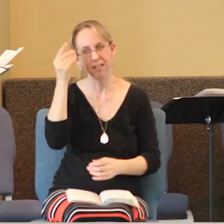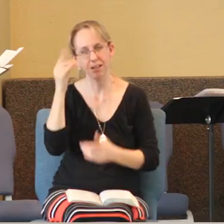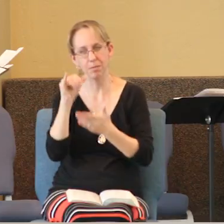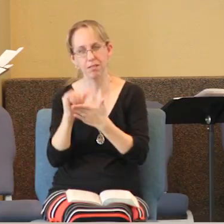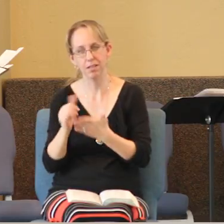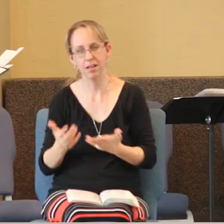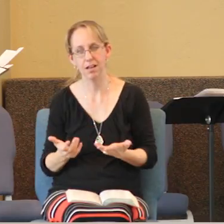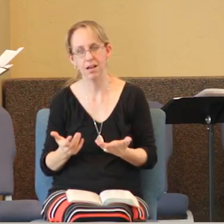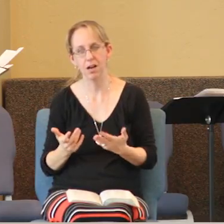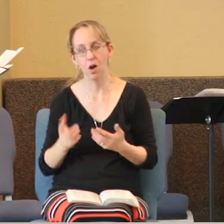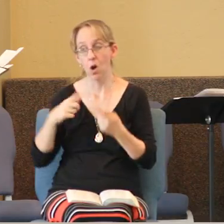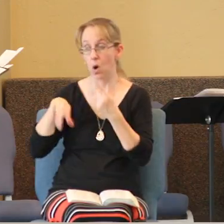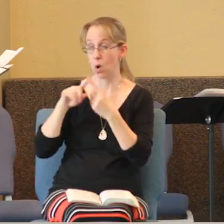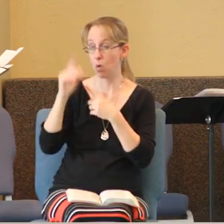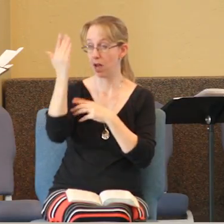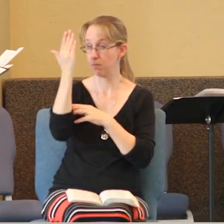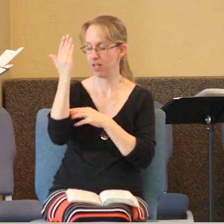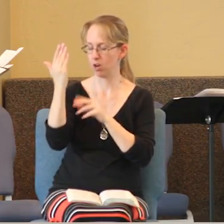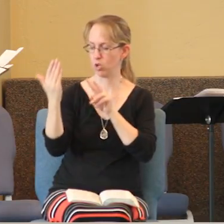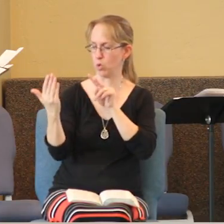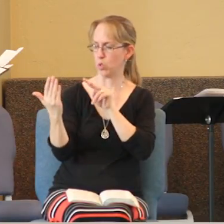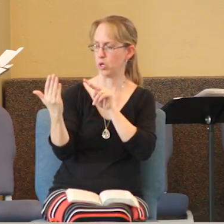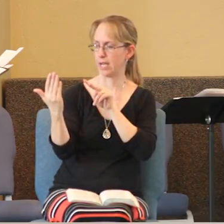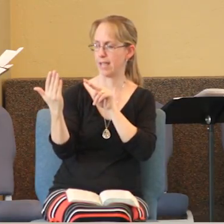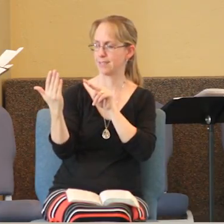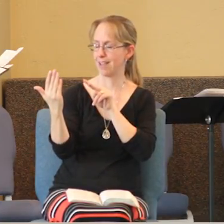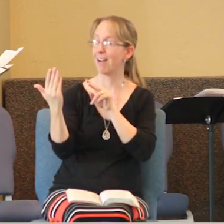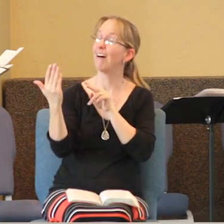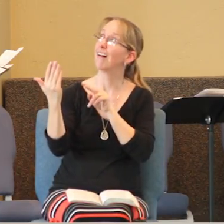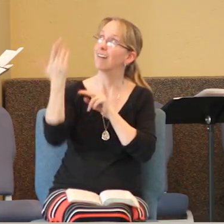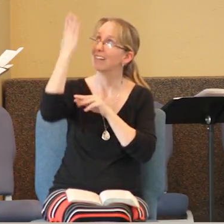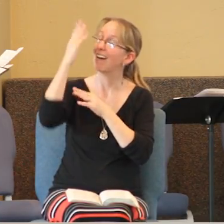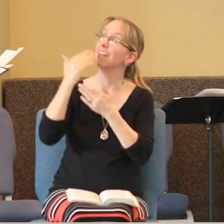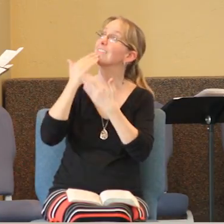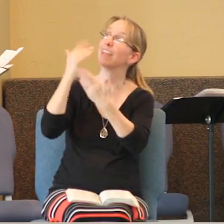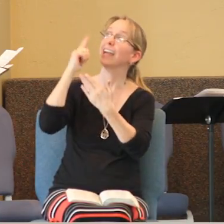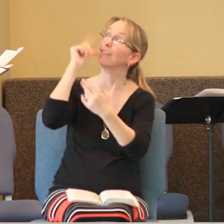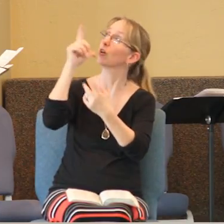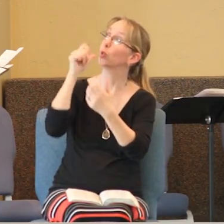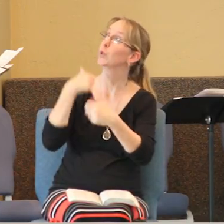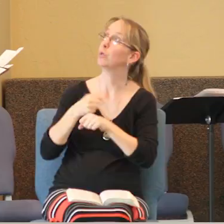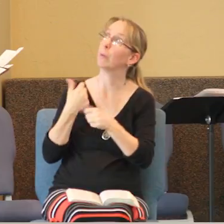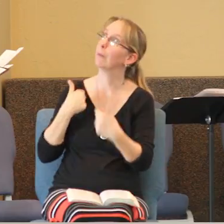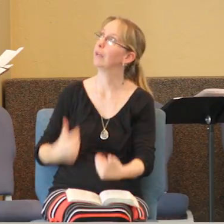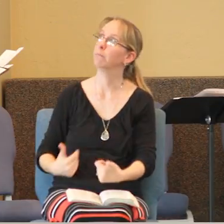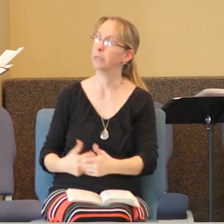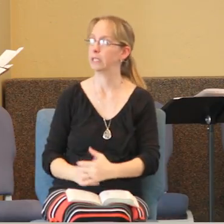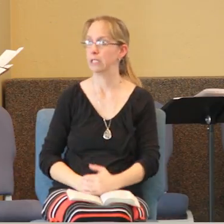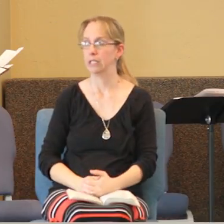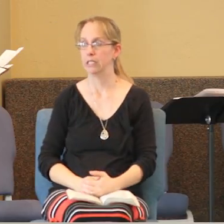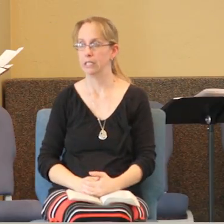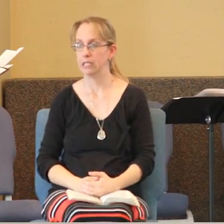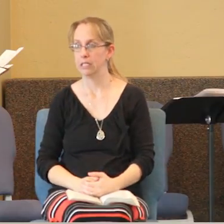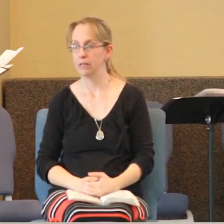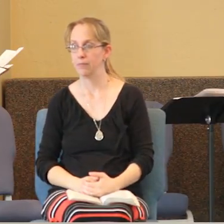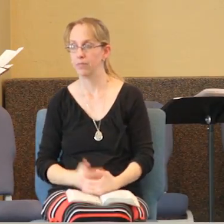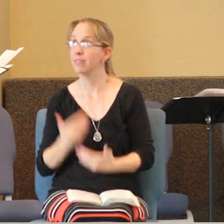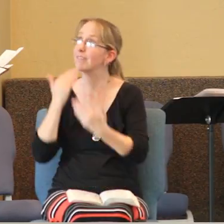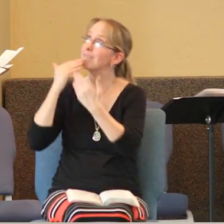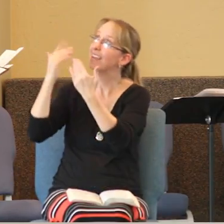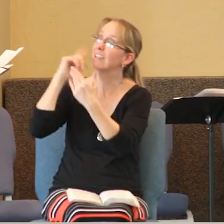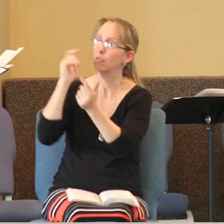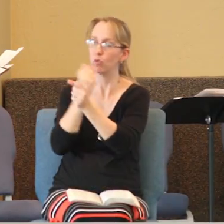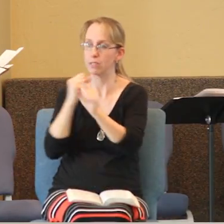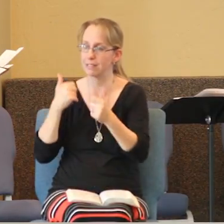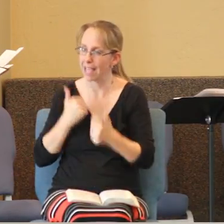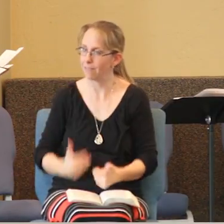Do you ever think about that? When you look in the mirror, do you ever say, God, thank you for who you've made me to be? God,